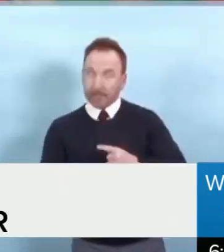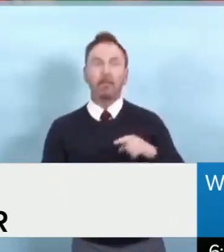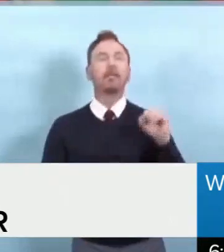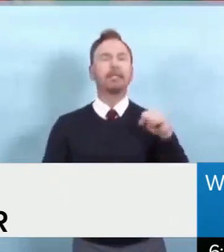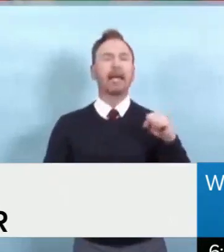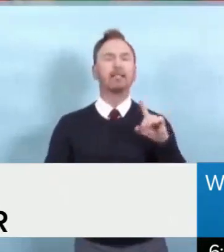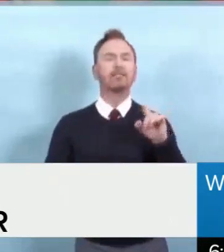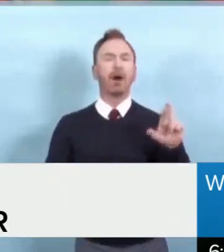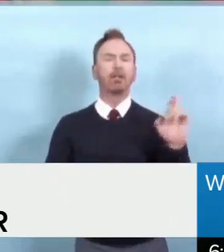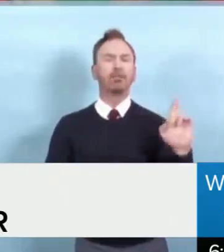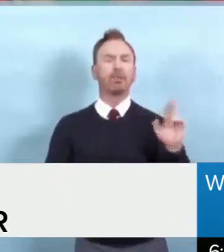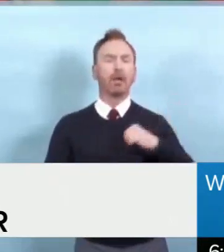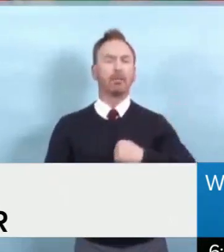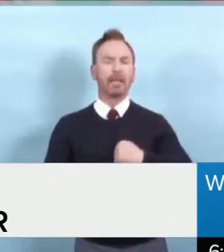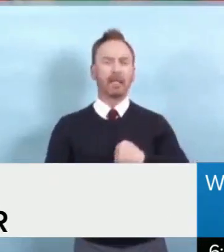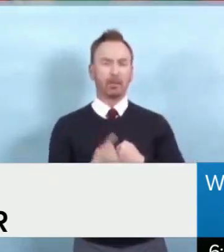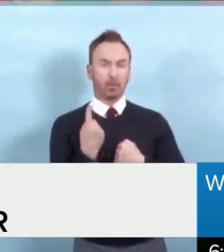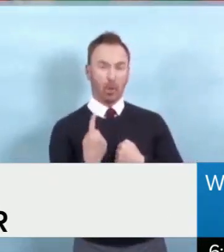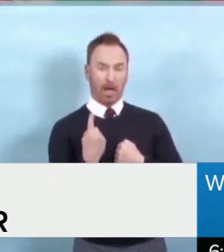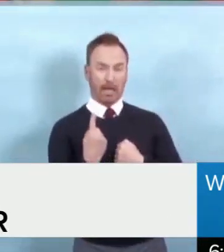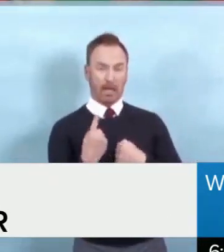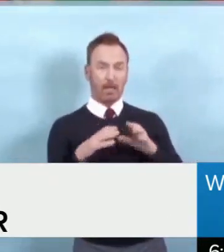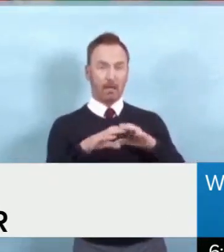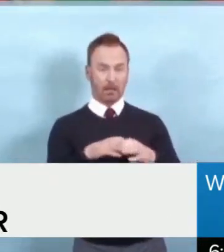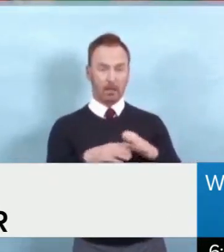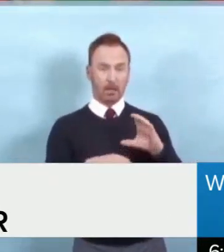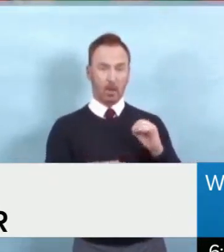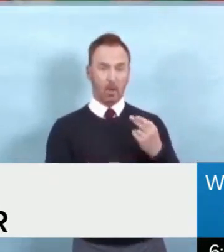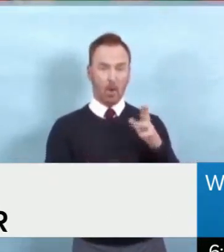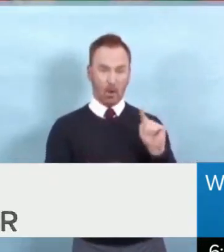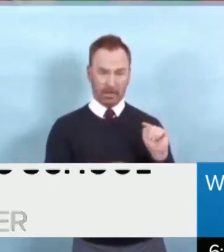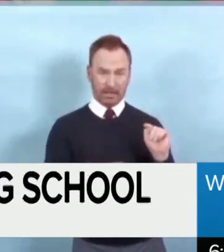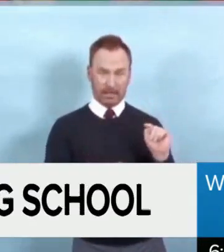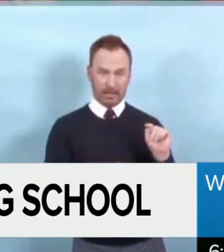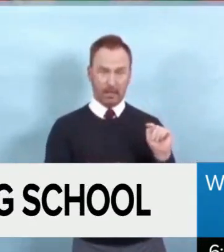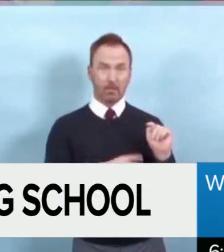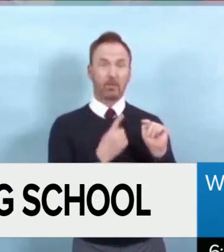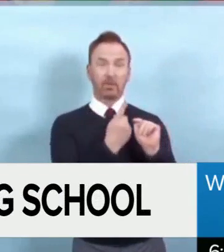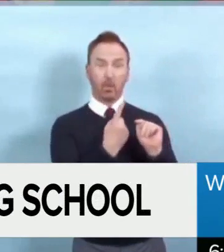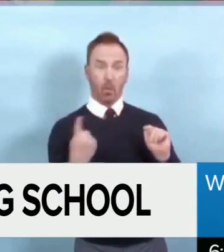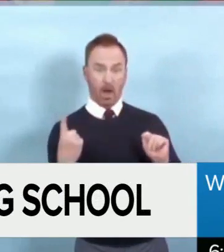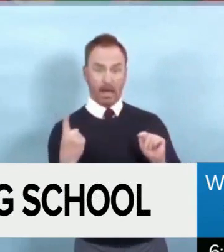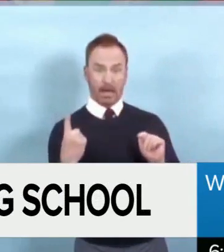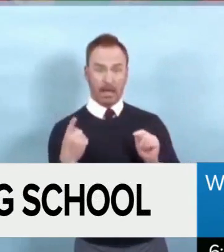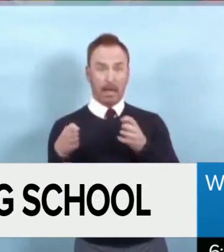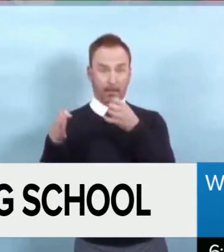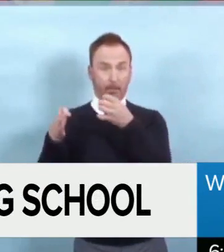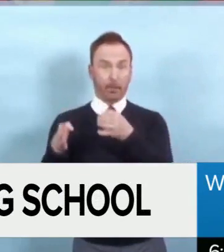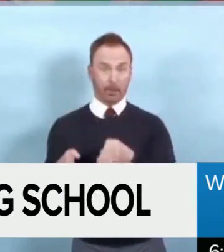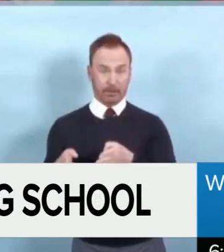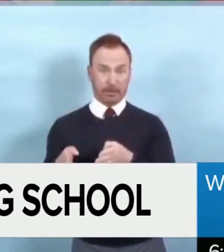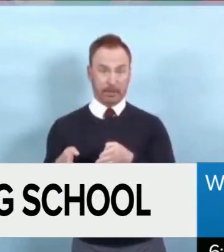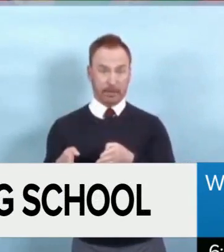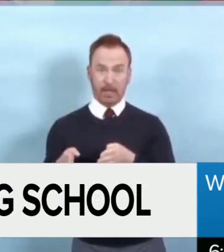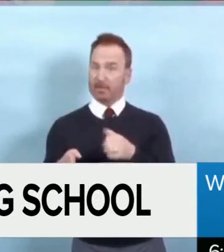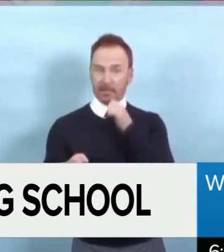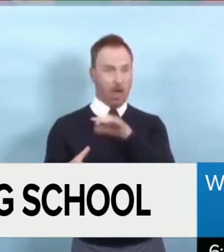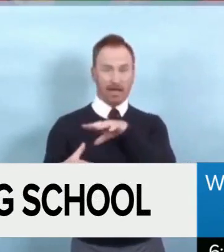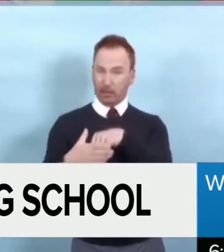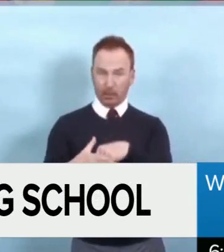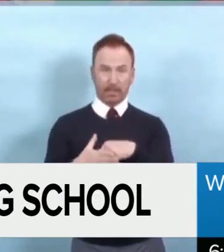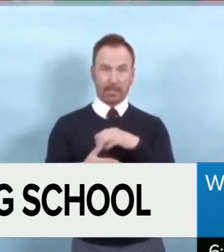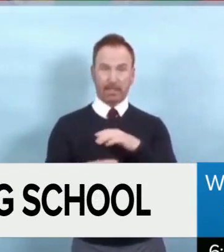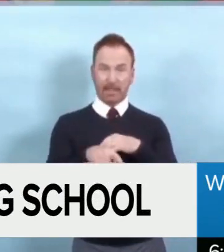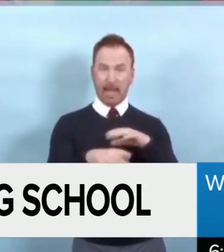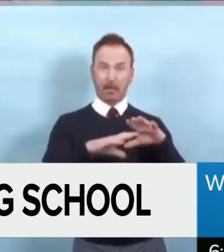have a single cohort that was mostly involved. There is a single individual that's outside of that cohort that we're unable